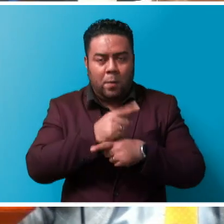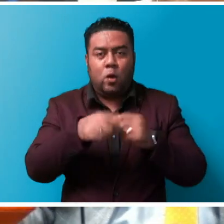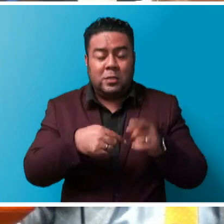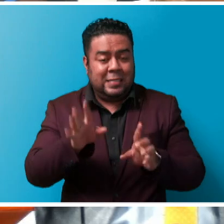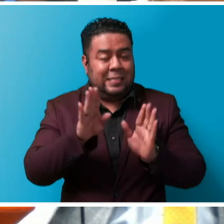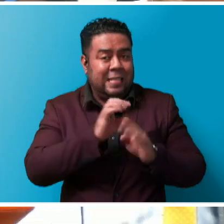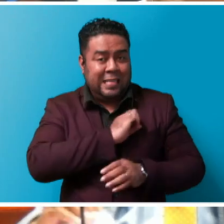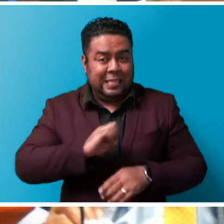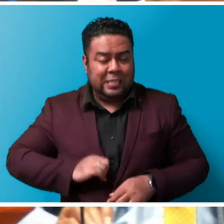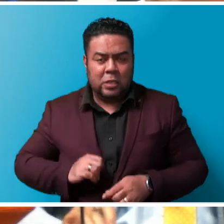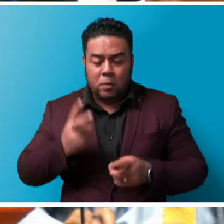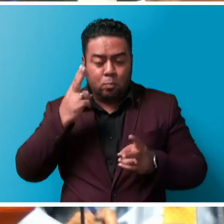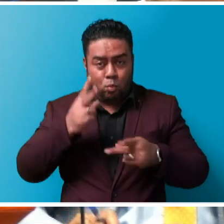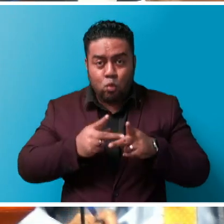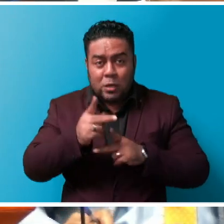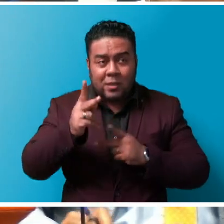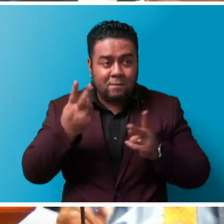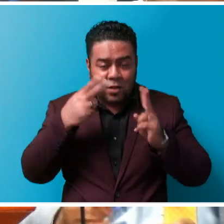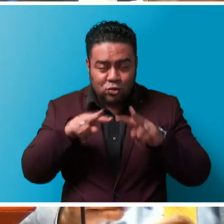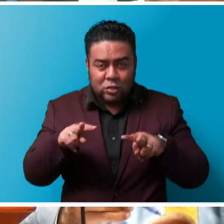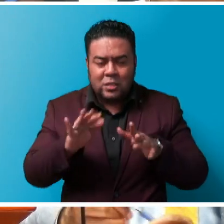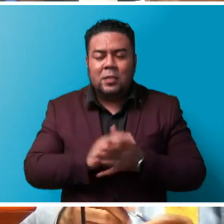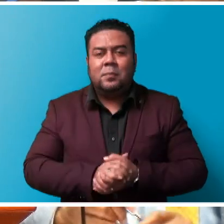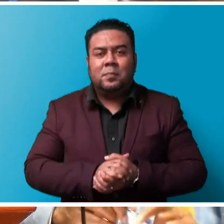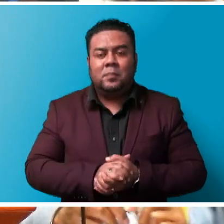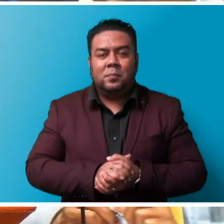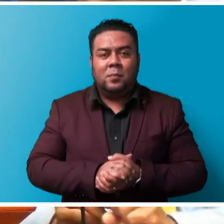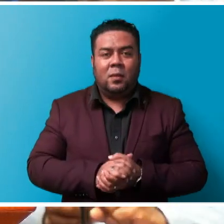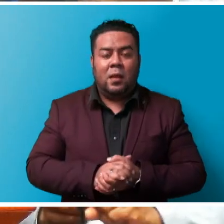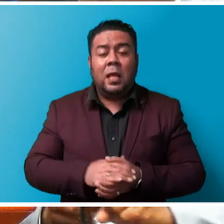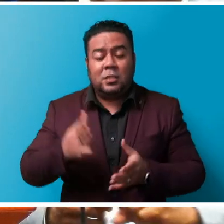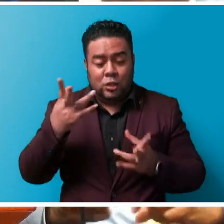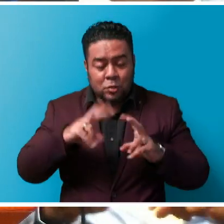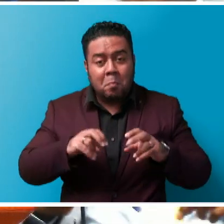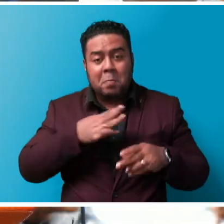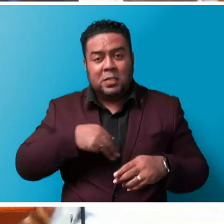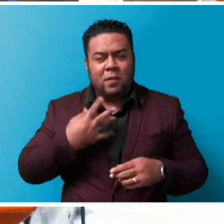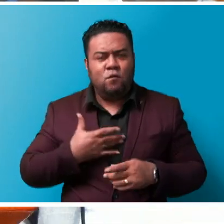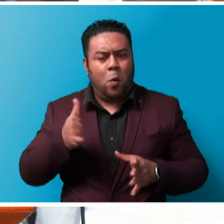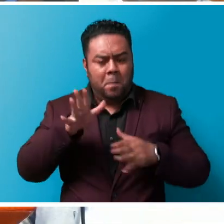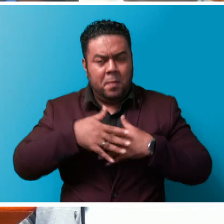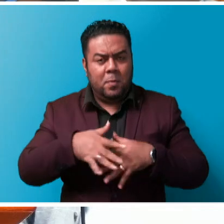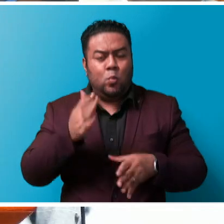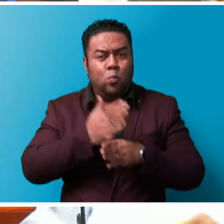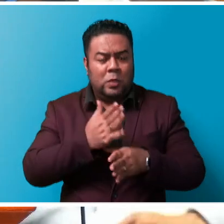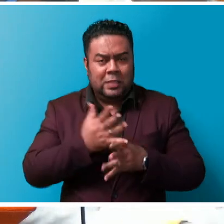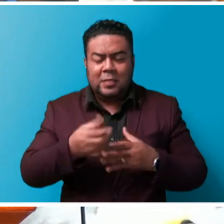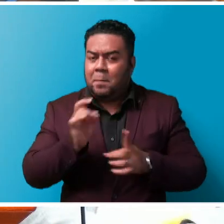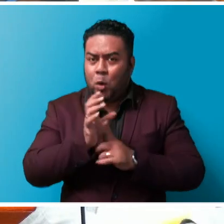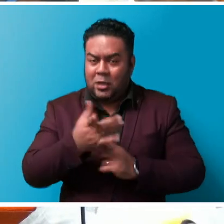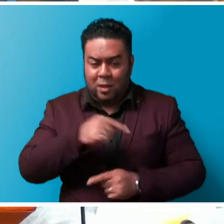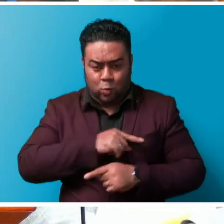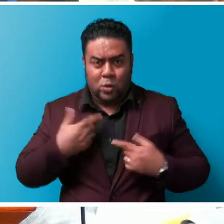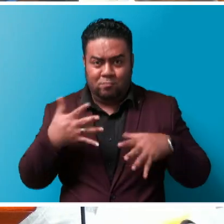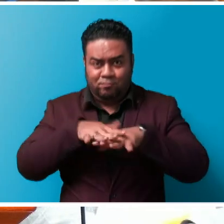progress demands vision, determination, and collective action. So as Minister of Public Works, Met Services and Transport, it is important that we align our